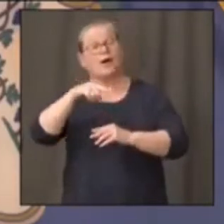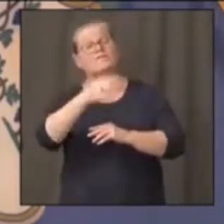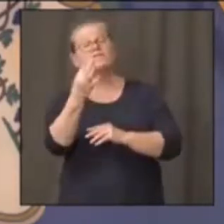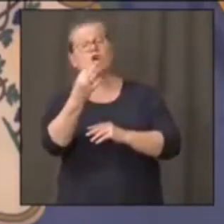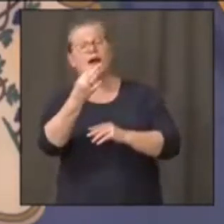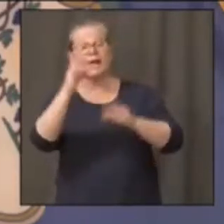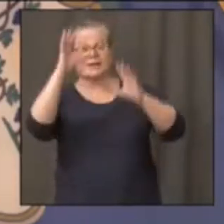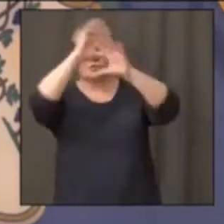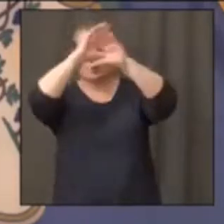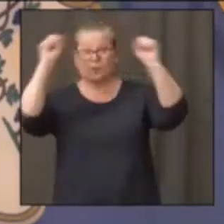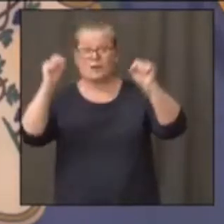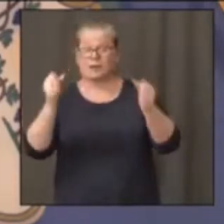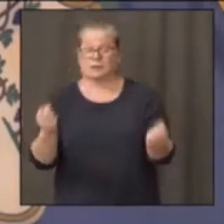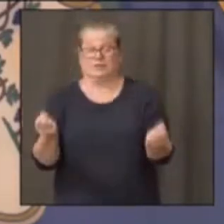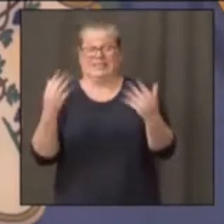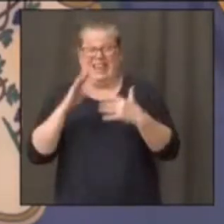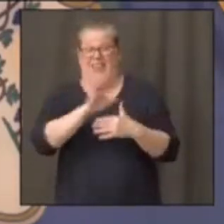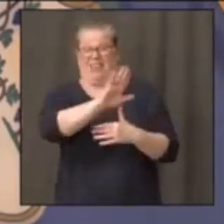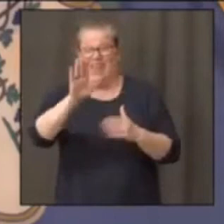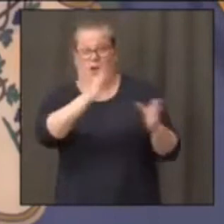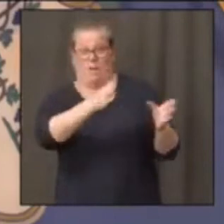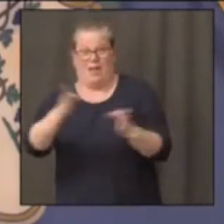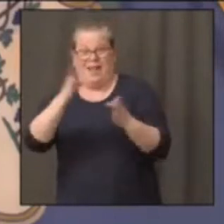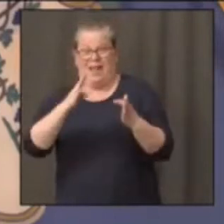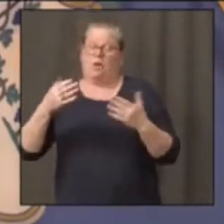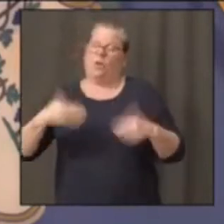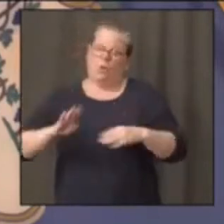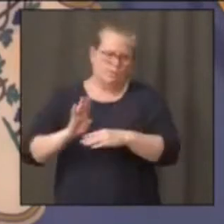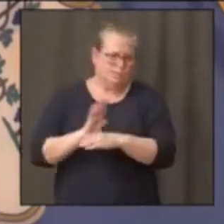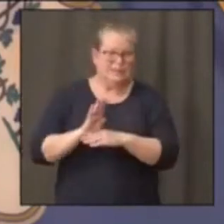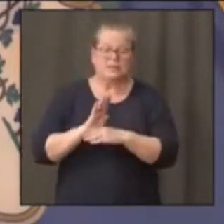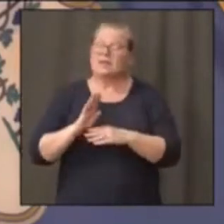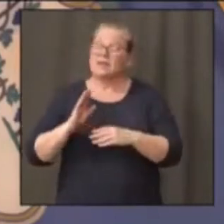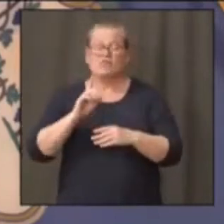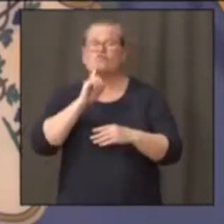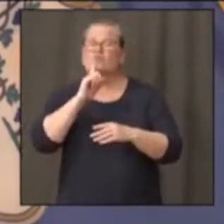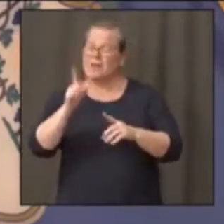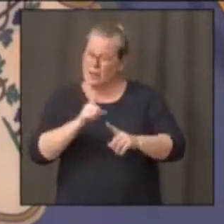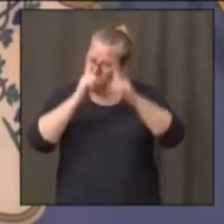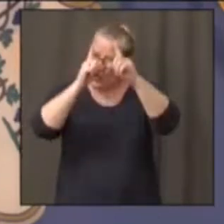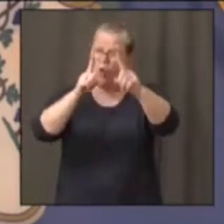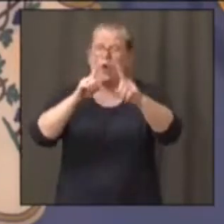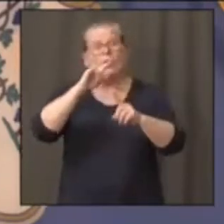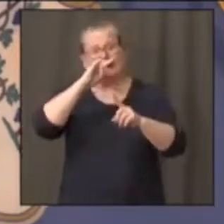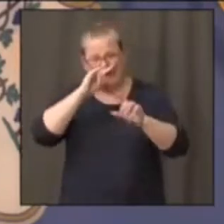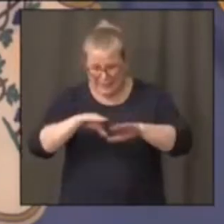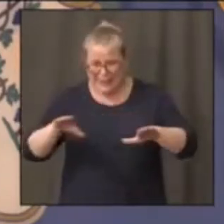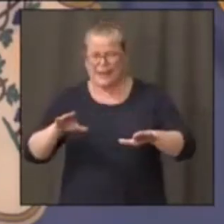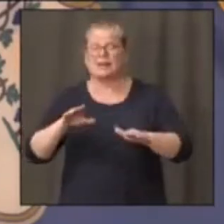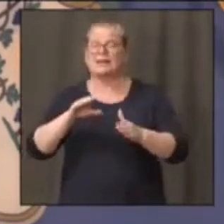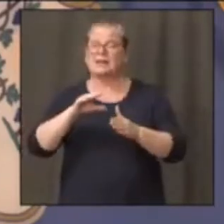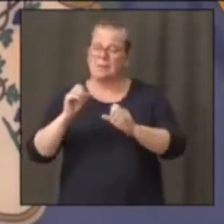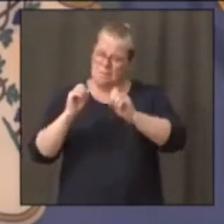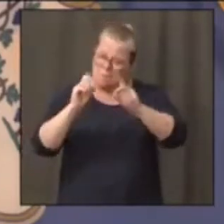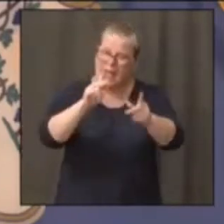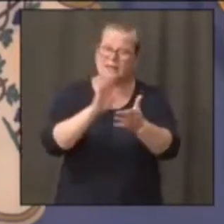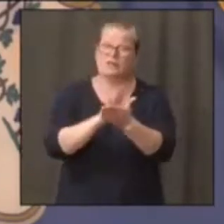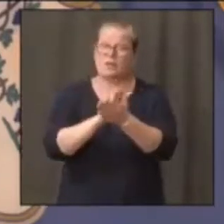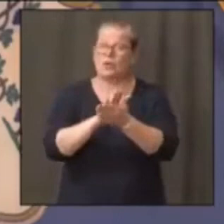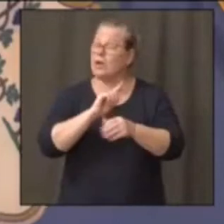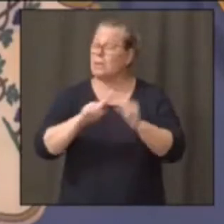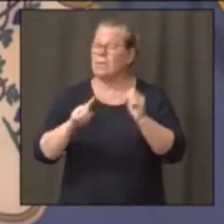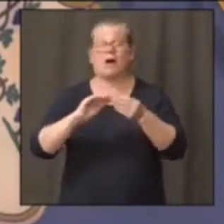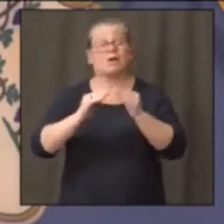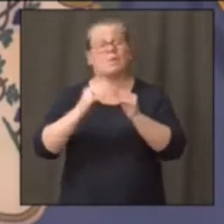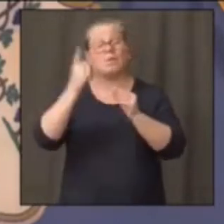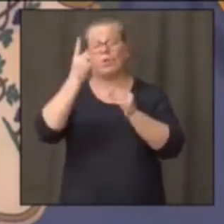We really think it's so key if we can get those kids back to school, but only if we're going back to school safely. That's priority number